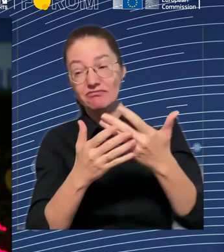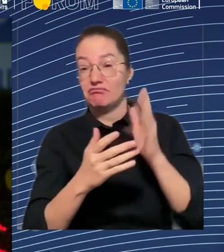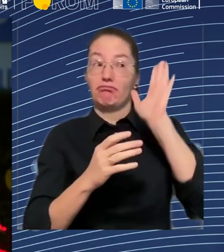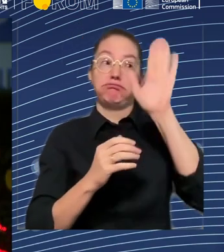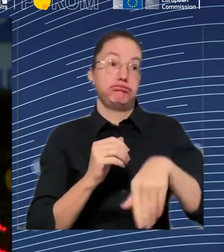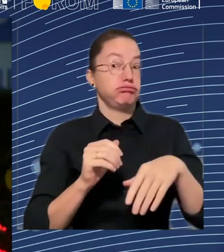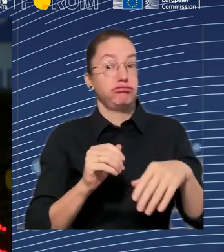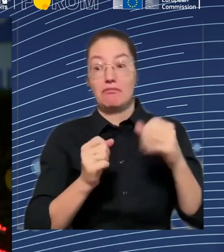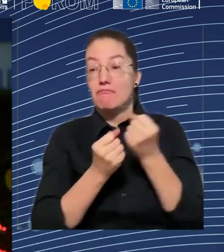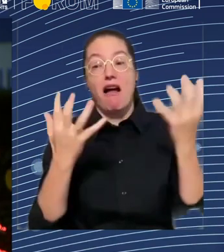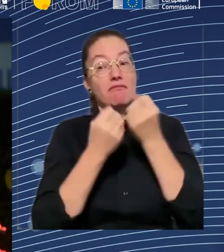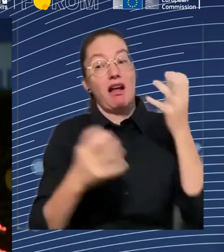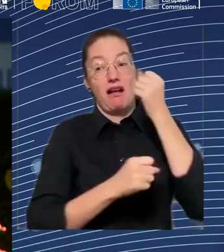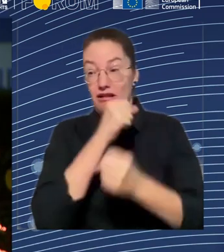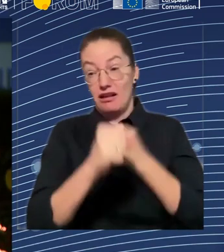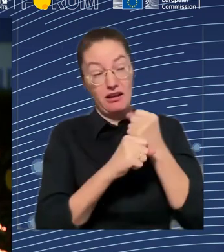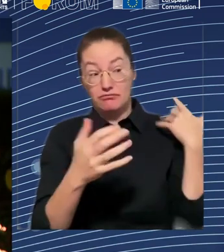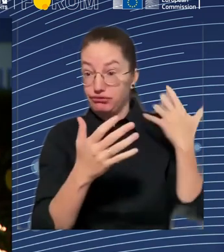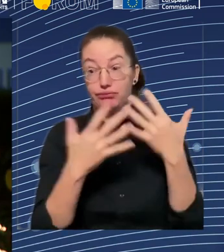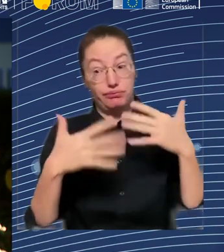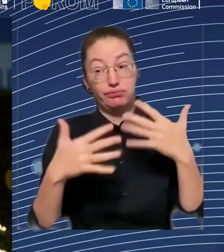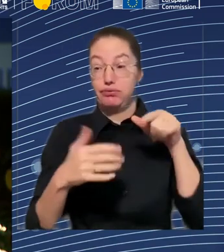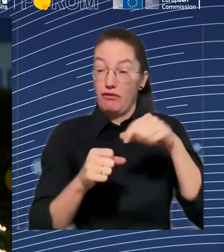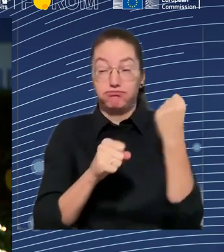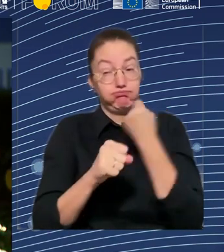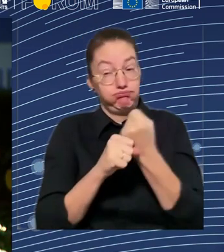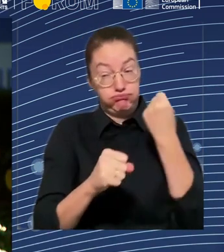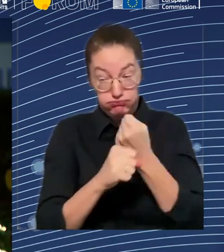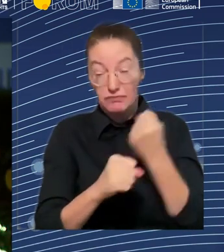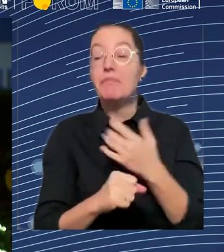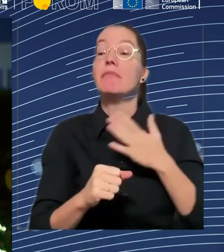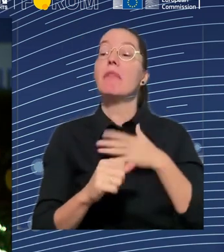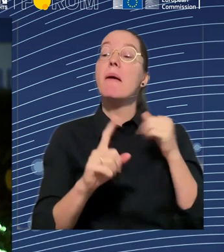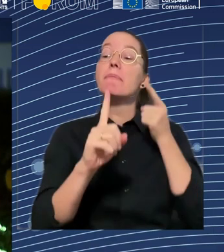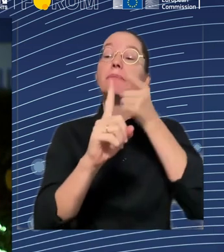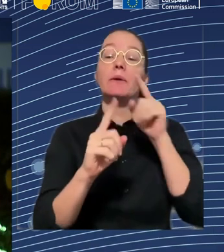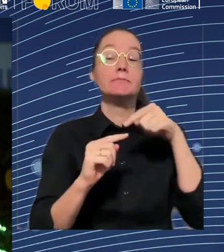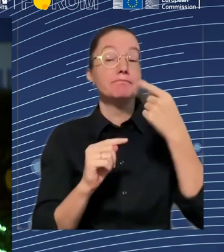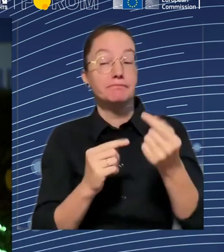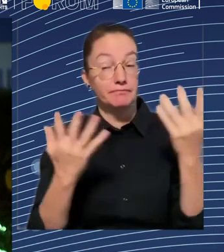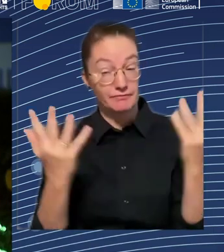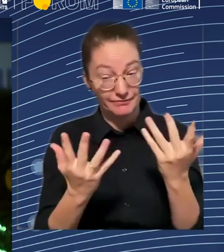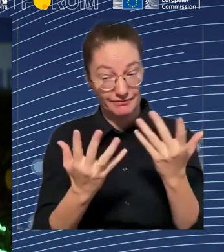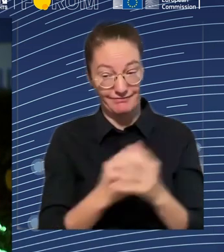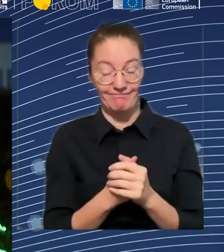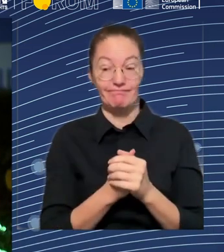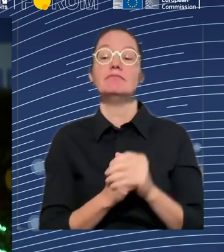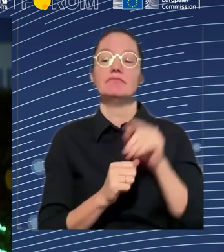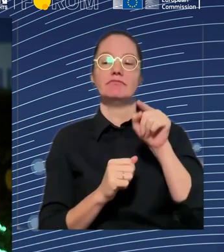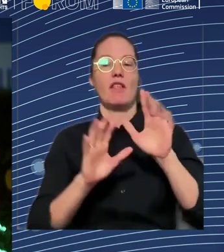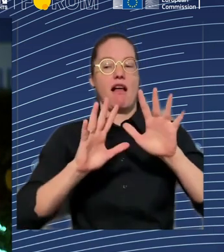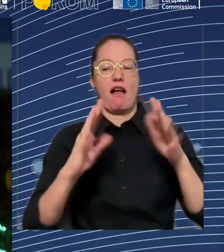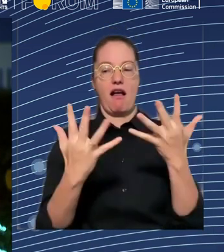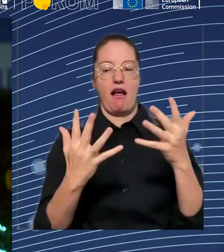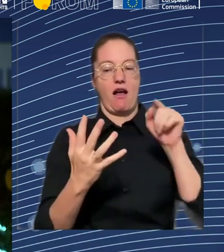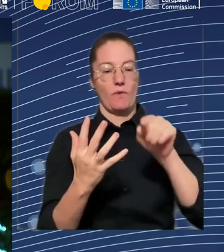happy to be here with you, because it's forums like these where people can express themselves that matter. There will be other people who will express themselves, whose opinions will